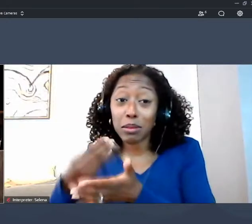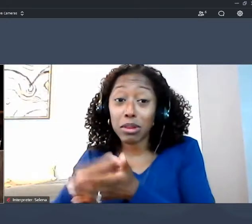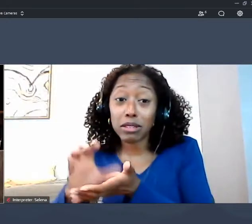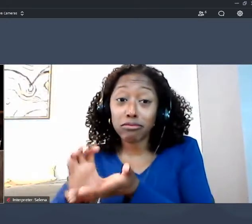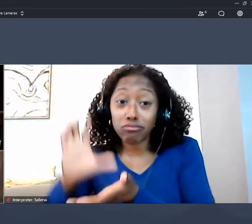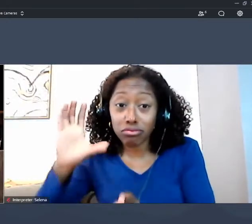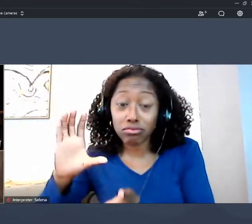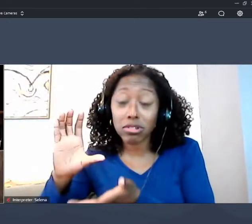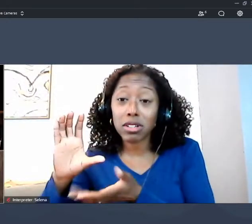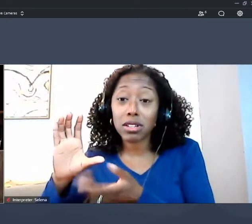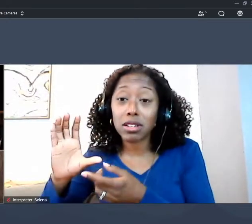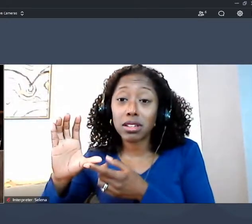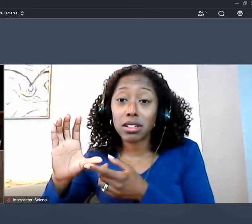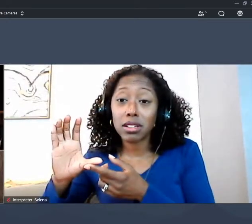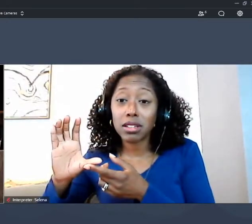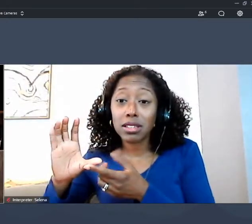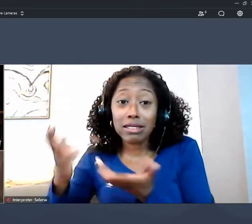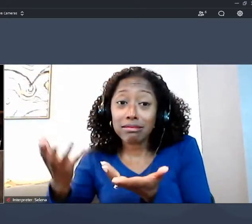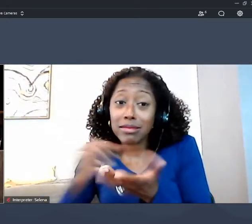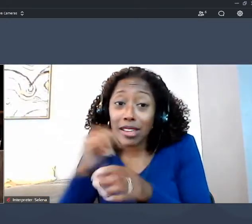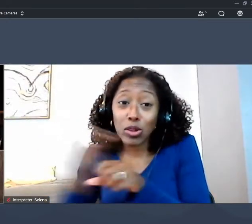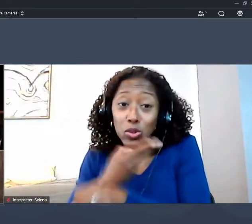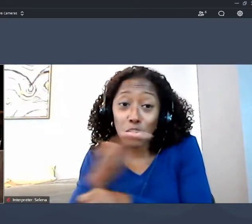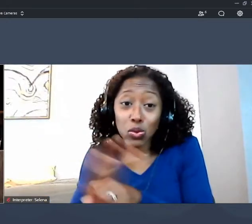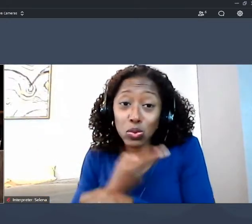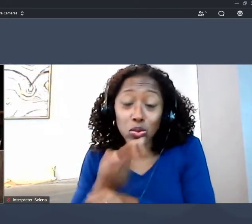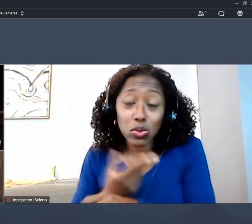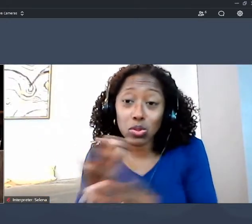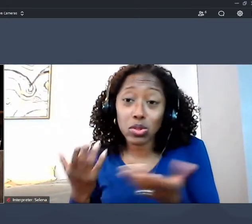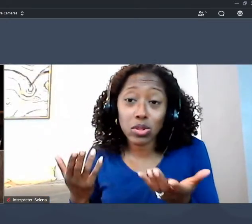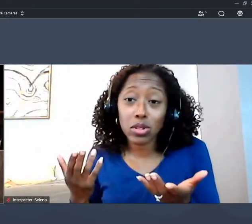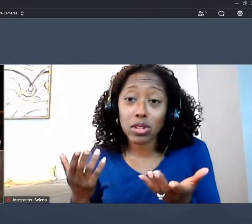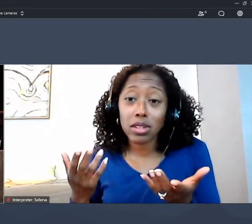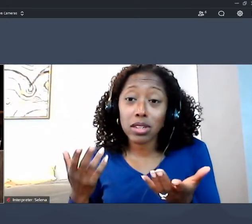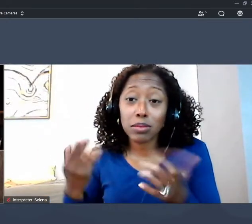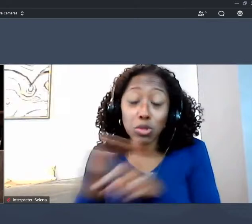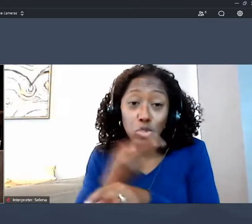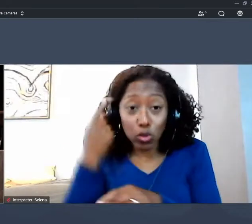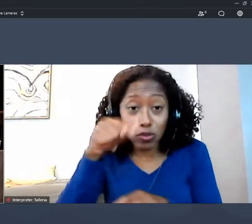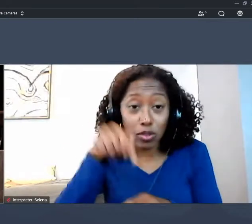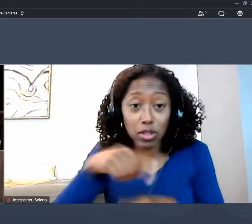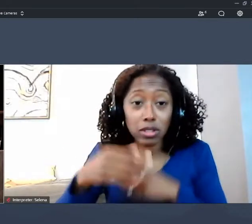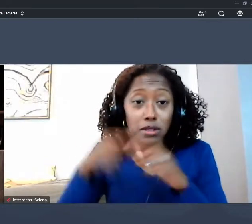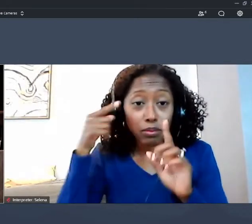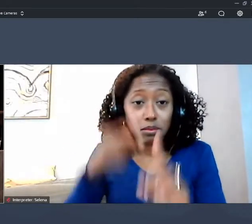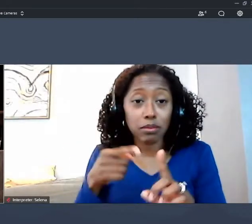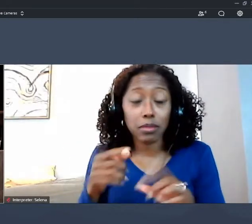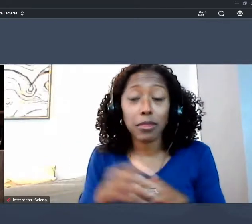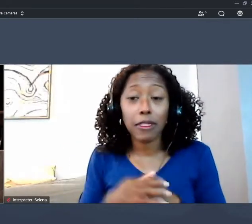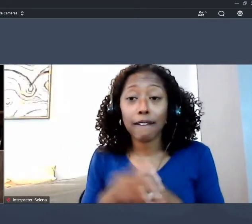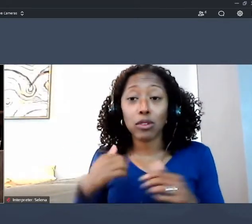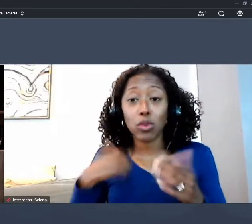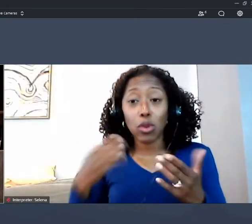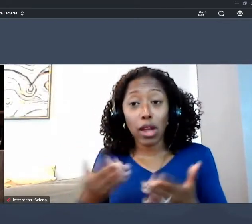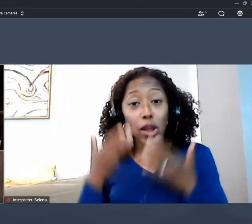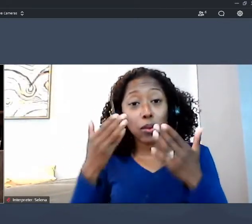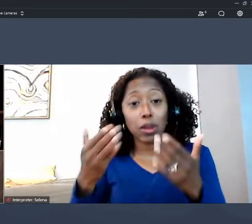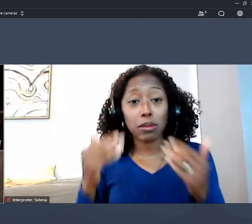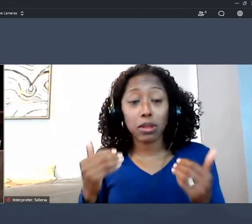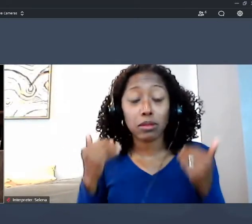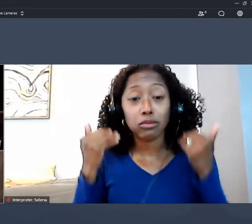still gone wasted or not used that could be used for this purpose. So I recommend we just move forward